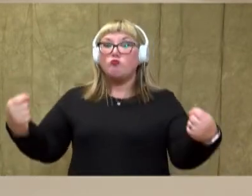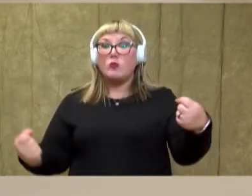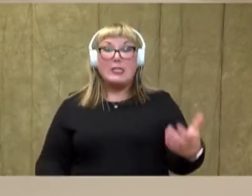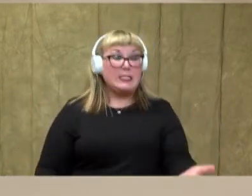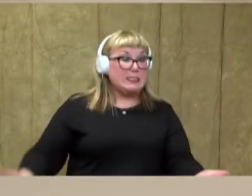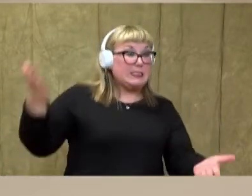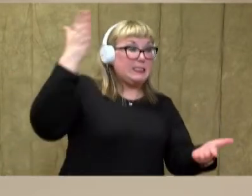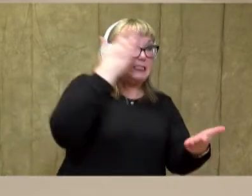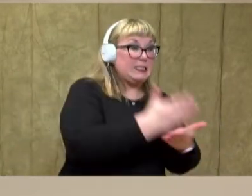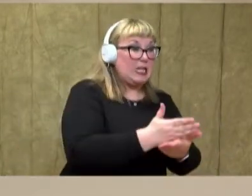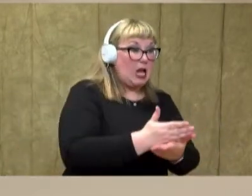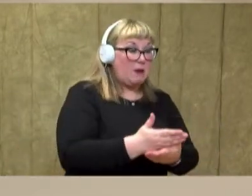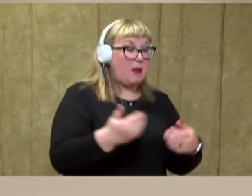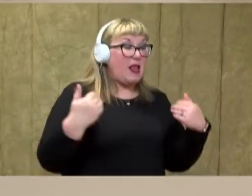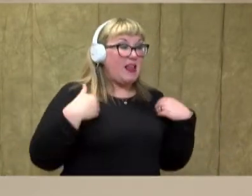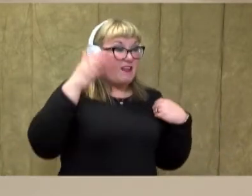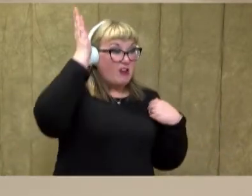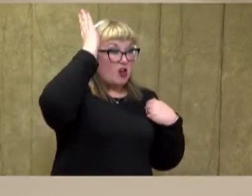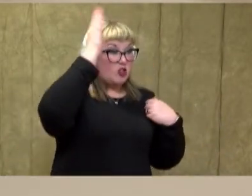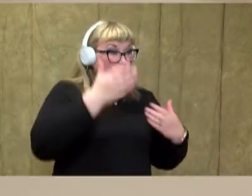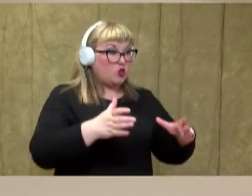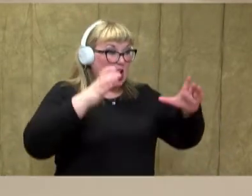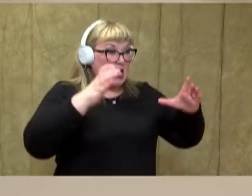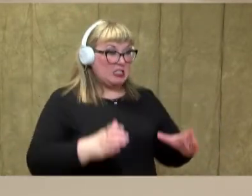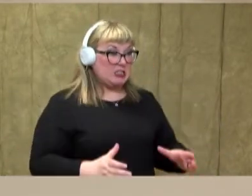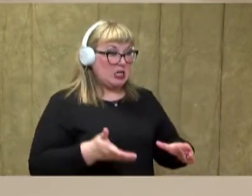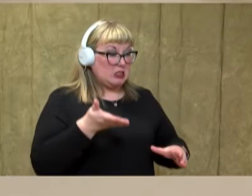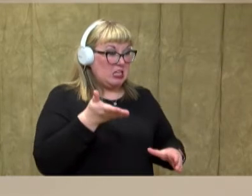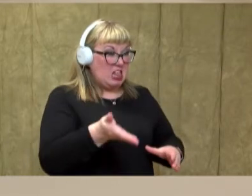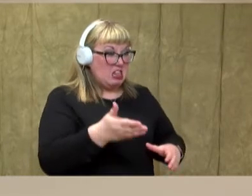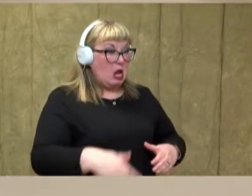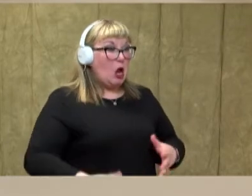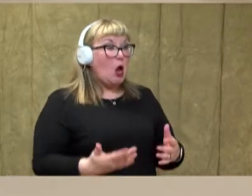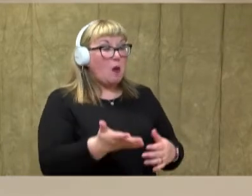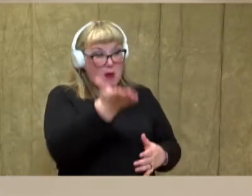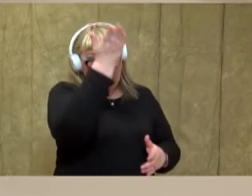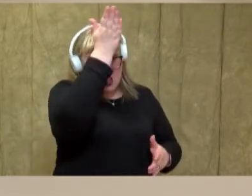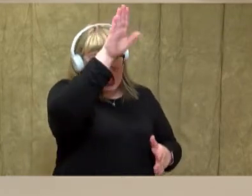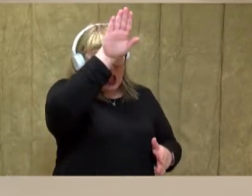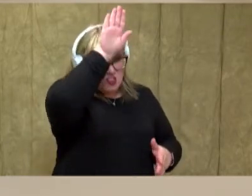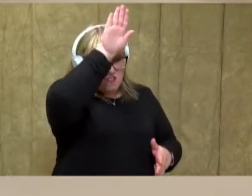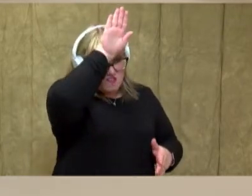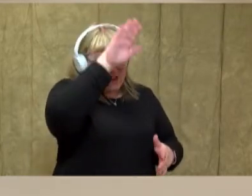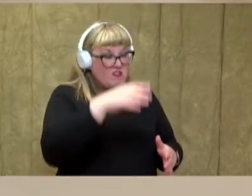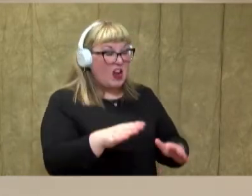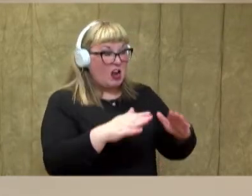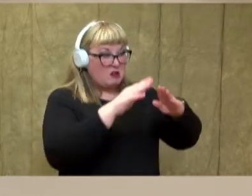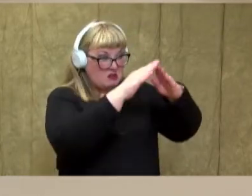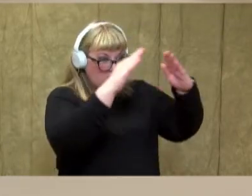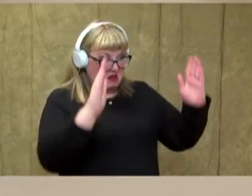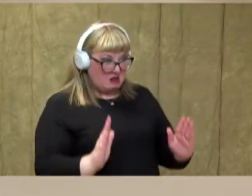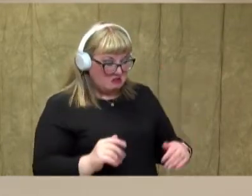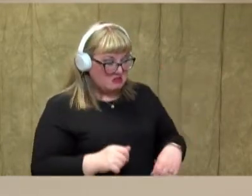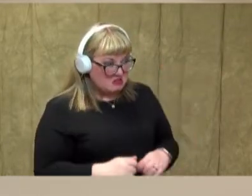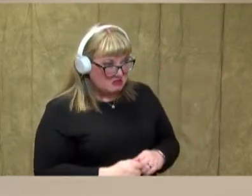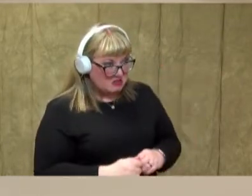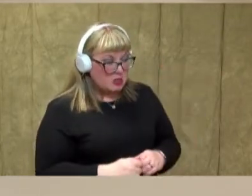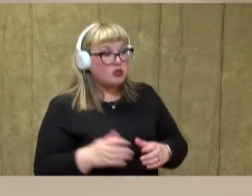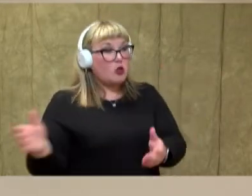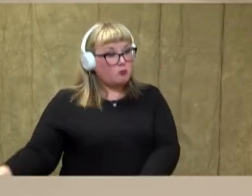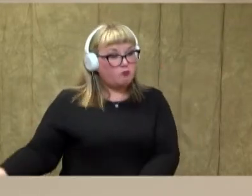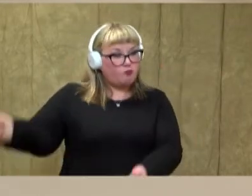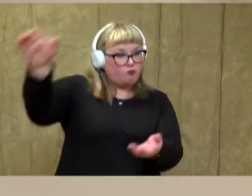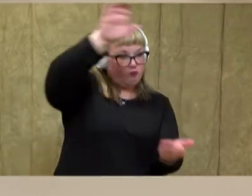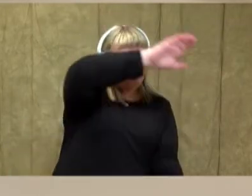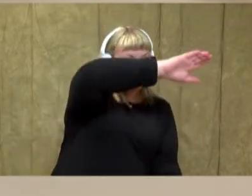Stop! There are trash cans by the fire station. Mr. Gilly empties the cans into the